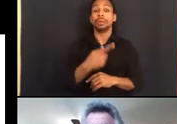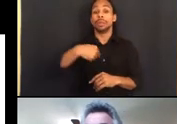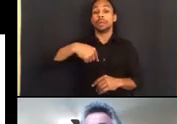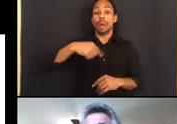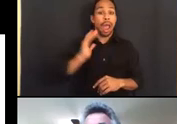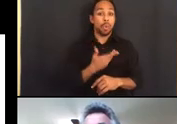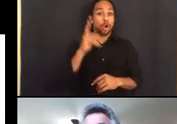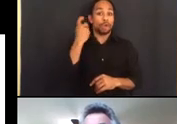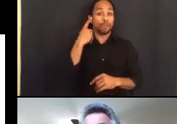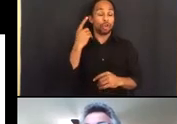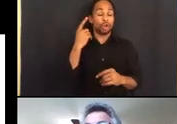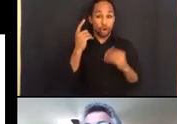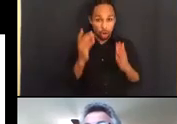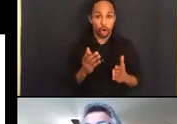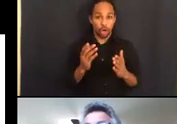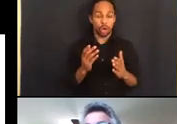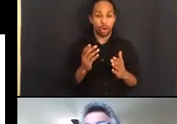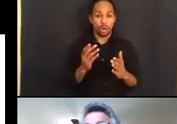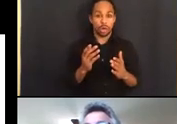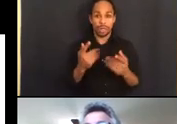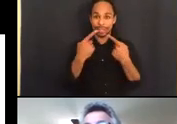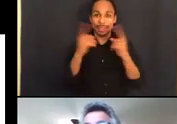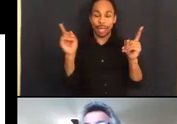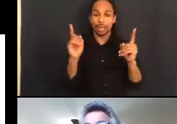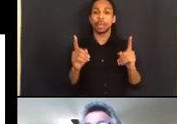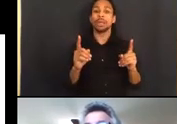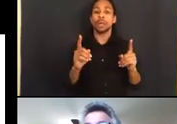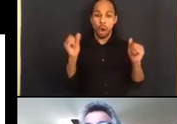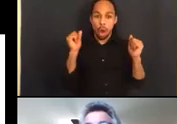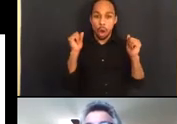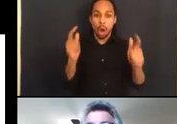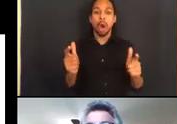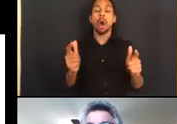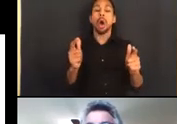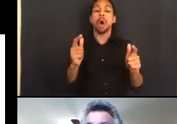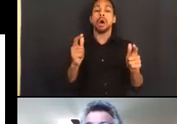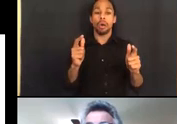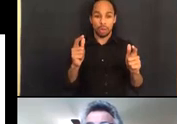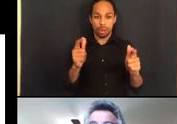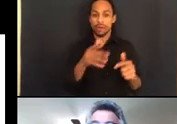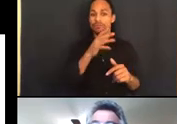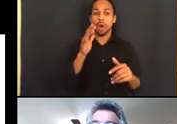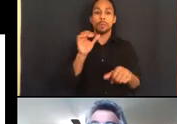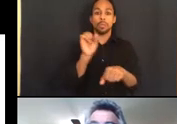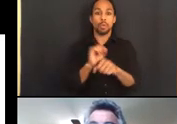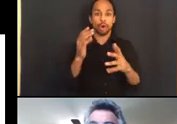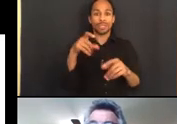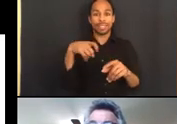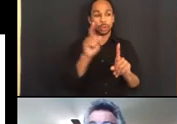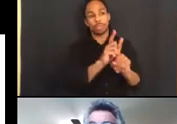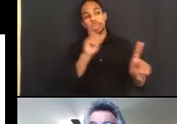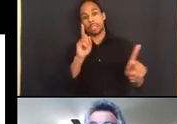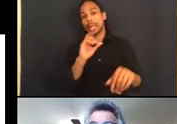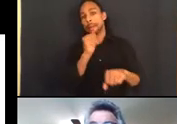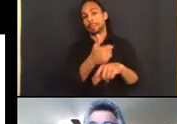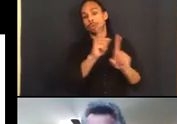all essential businesses had to implement social distancing measures and proper sanitation measures. Those are still aspirational.